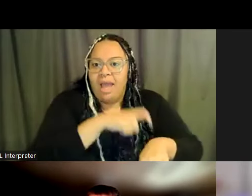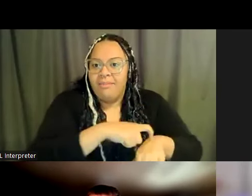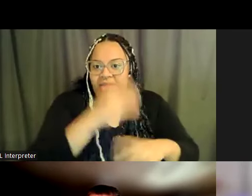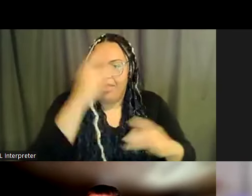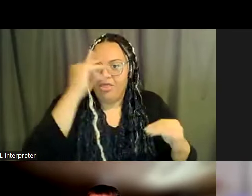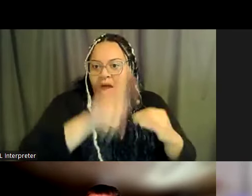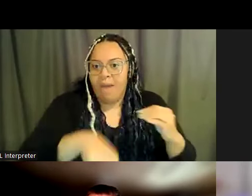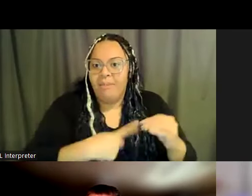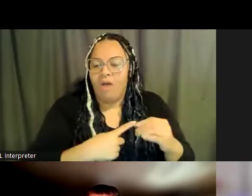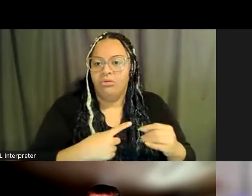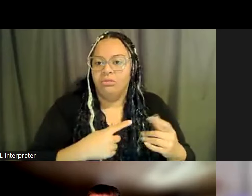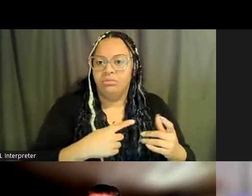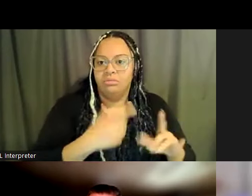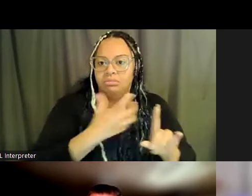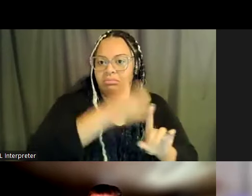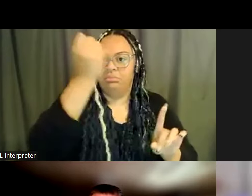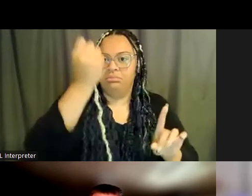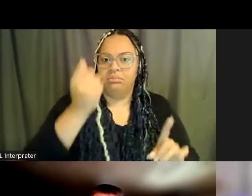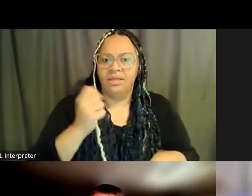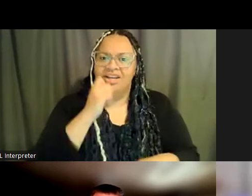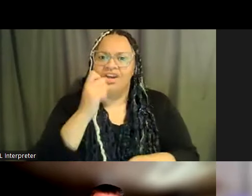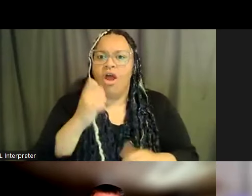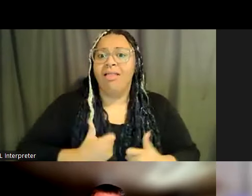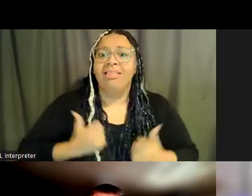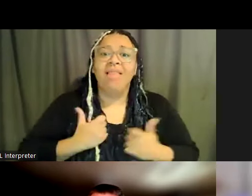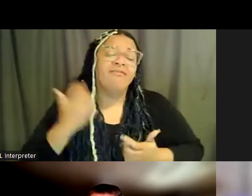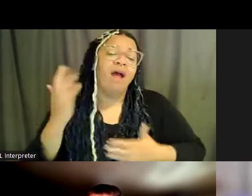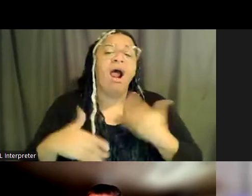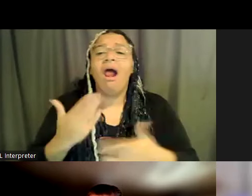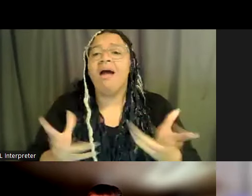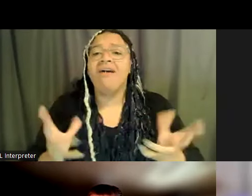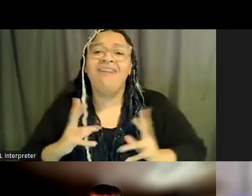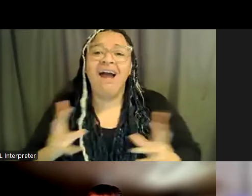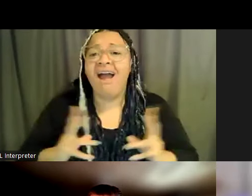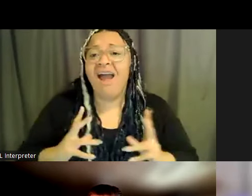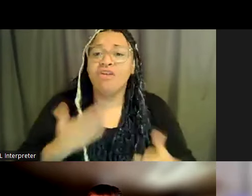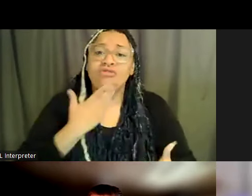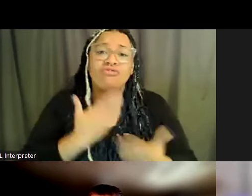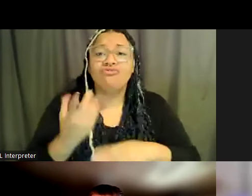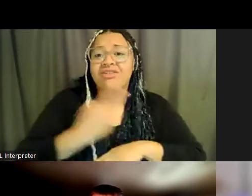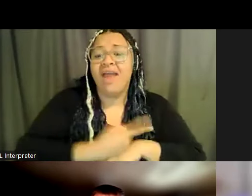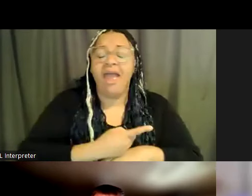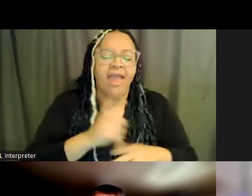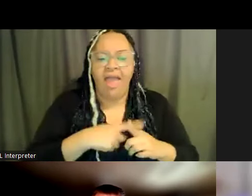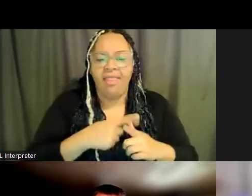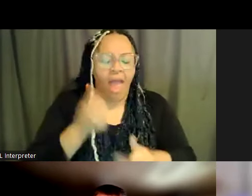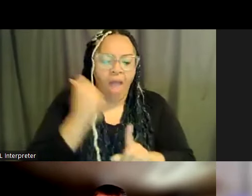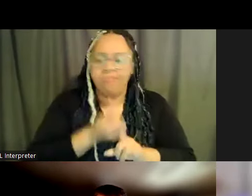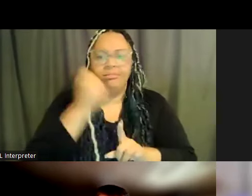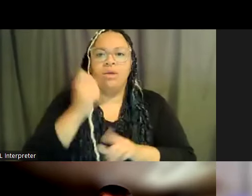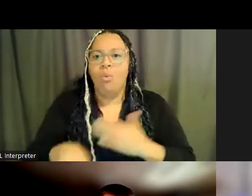fine. They tripped, they had a bad day, and within an hour they were making a suicide attempt.